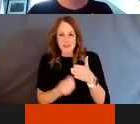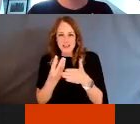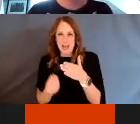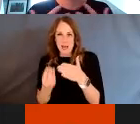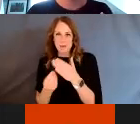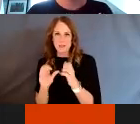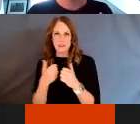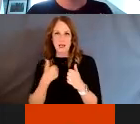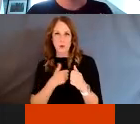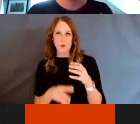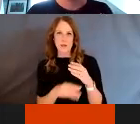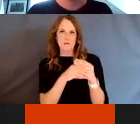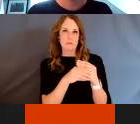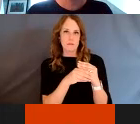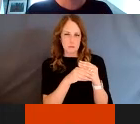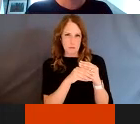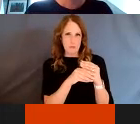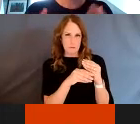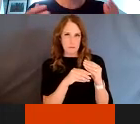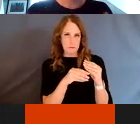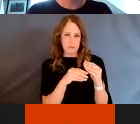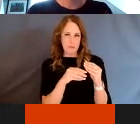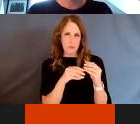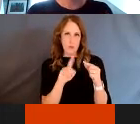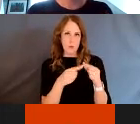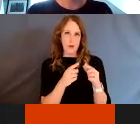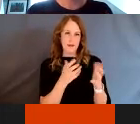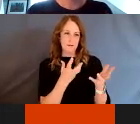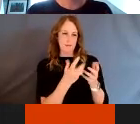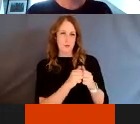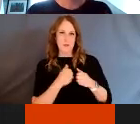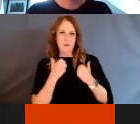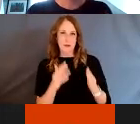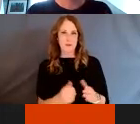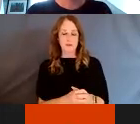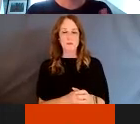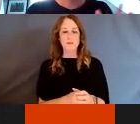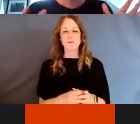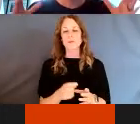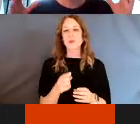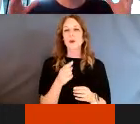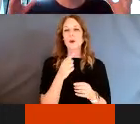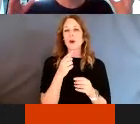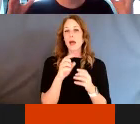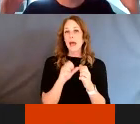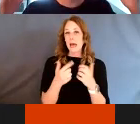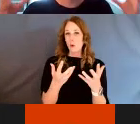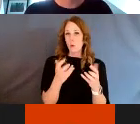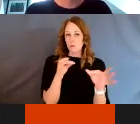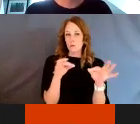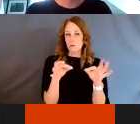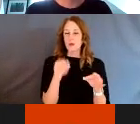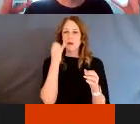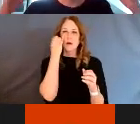want to conduct yourself with working with survivors. So one of the ways I like to describe this is imagine like